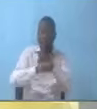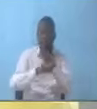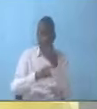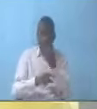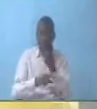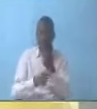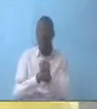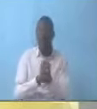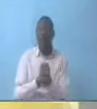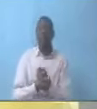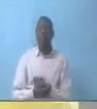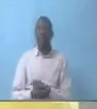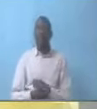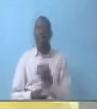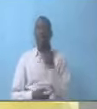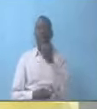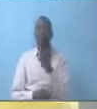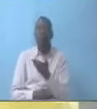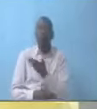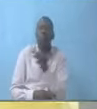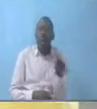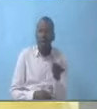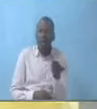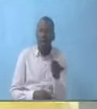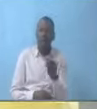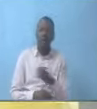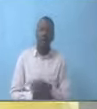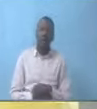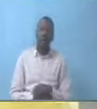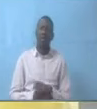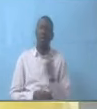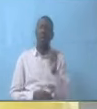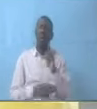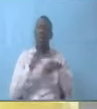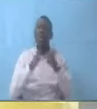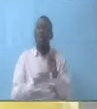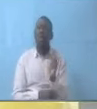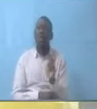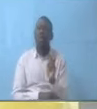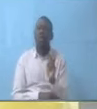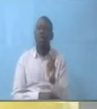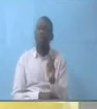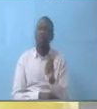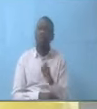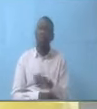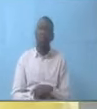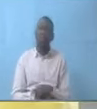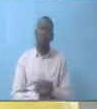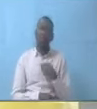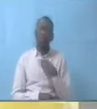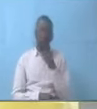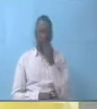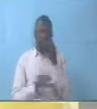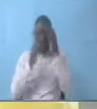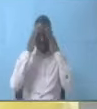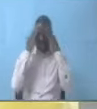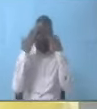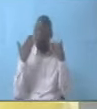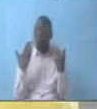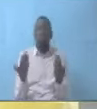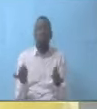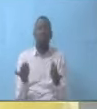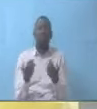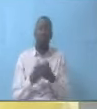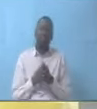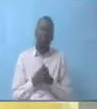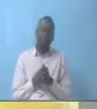I ask him why. Man laaj ko lan motax. And what it was all about. Ak lan nak lan la. He said that he did not know. Mu ne mom